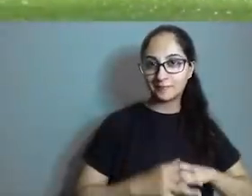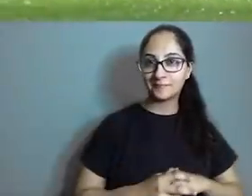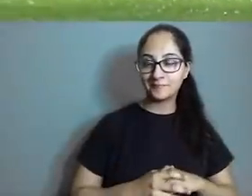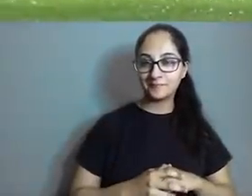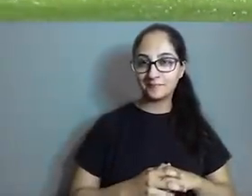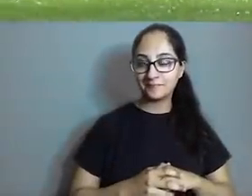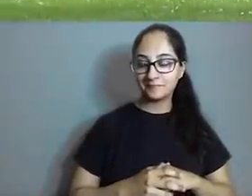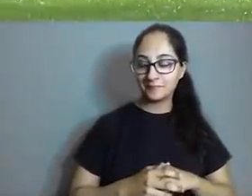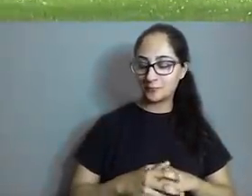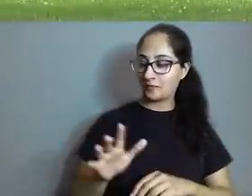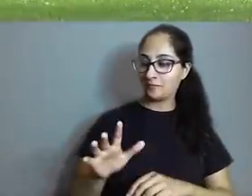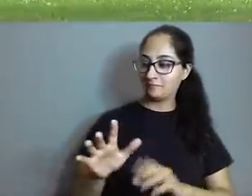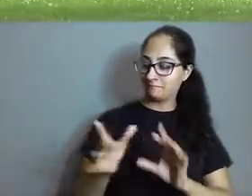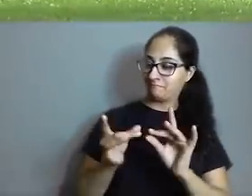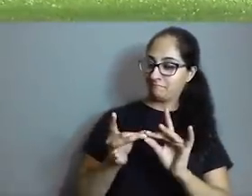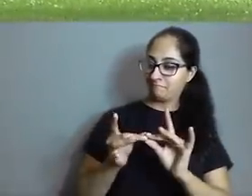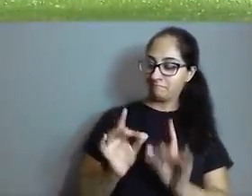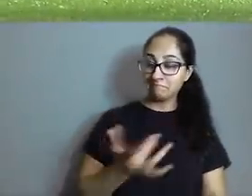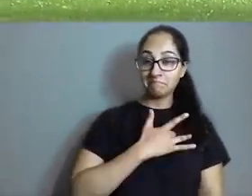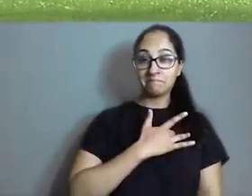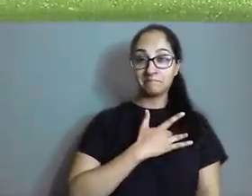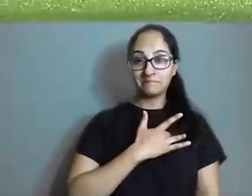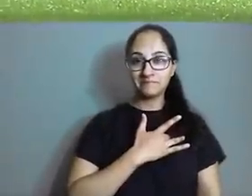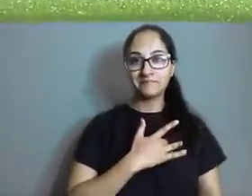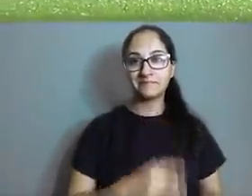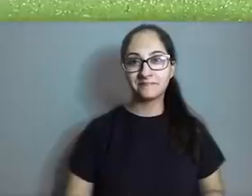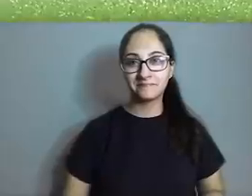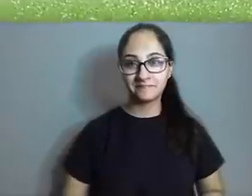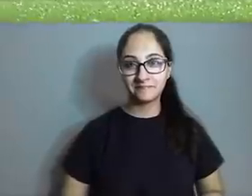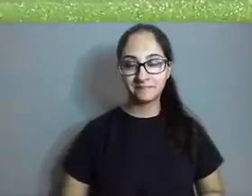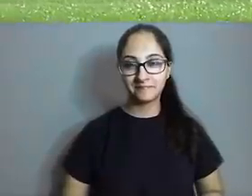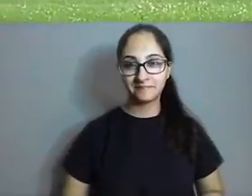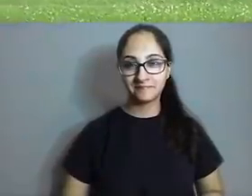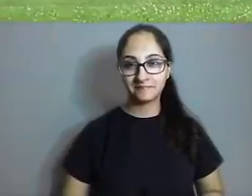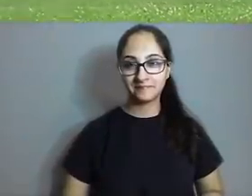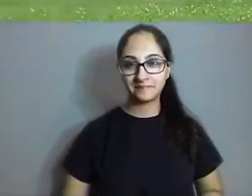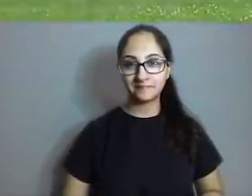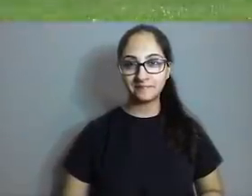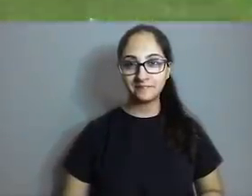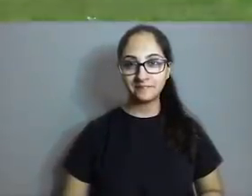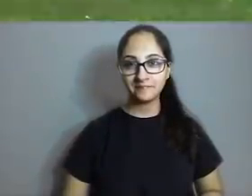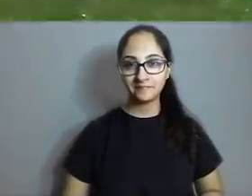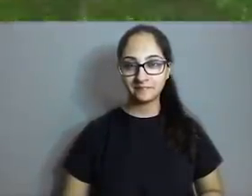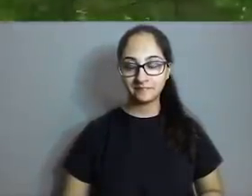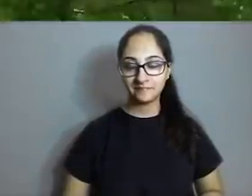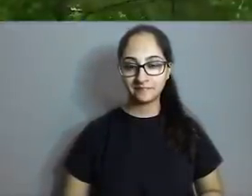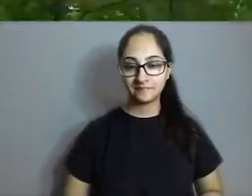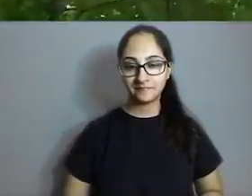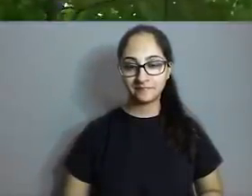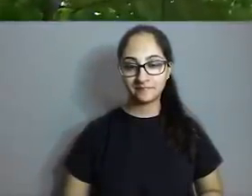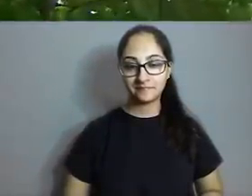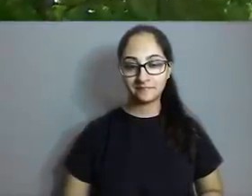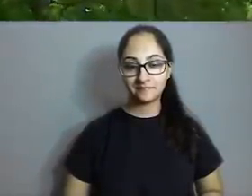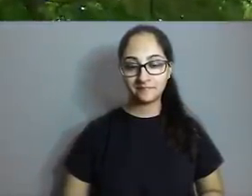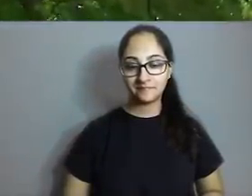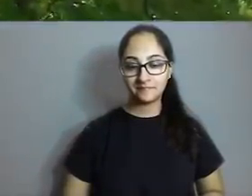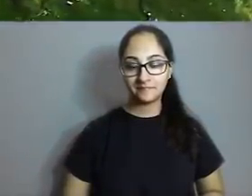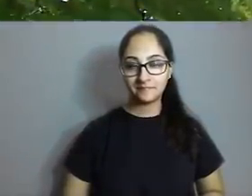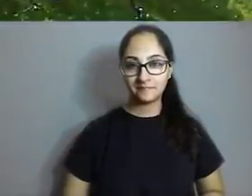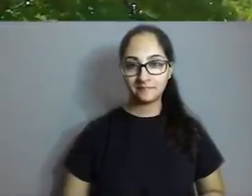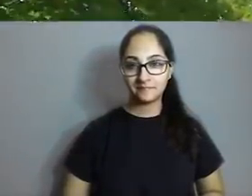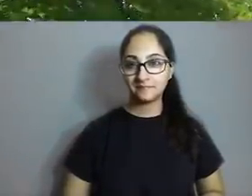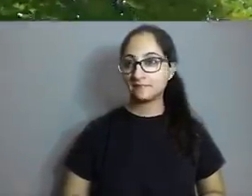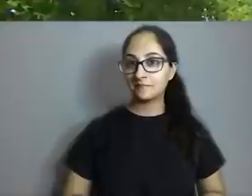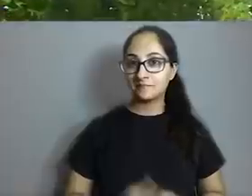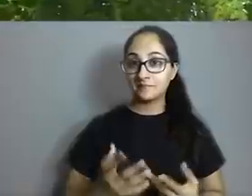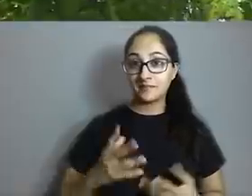was the rain just washing the the the driveway and and the area that we were seeing on it was such